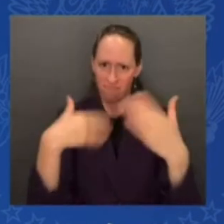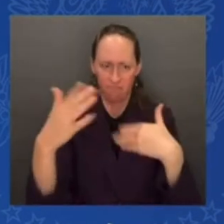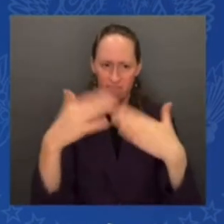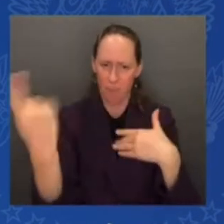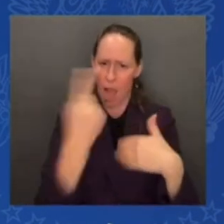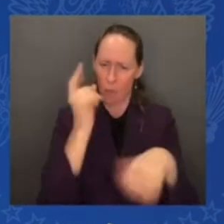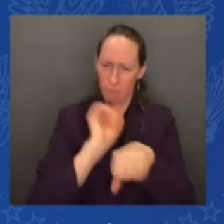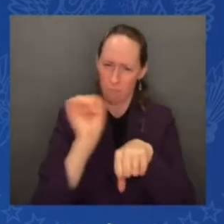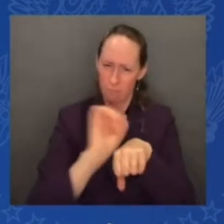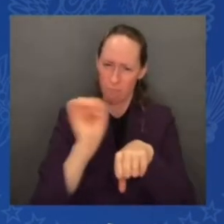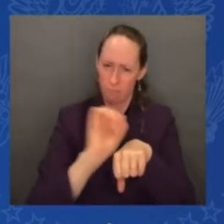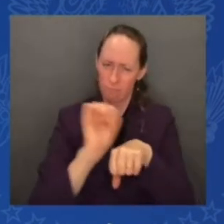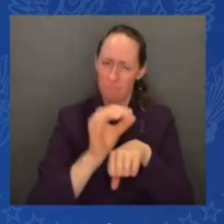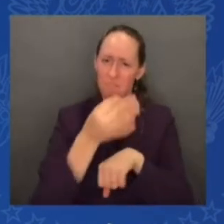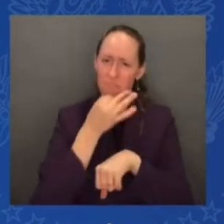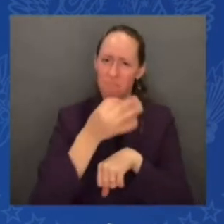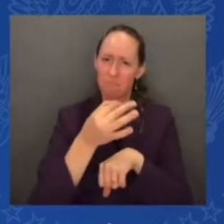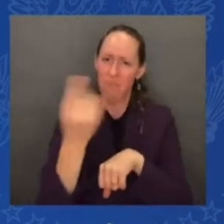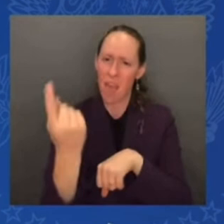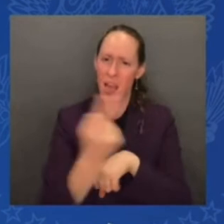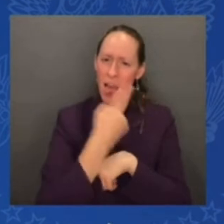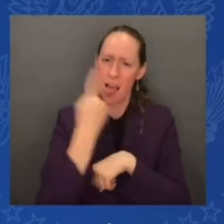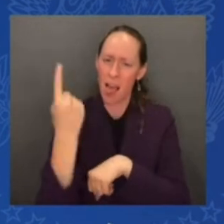never, when we've worked together, failed.